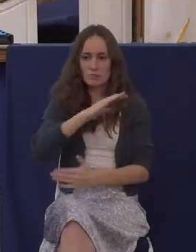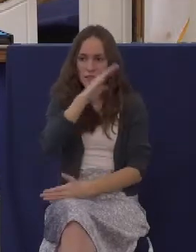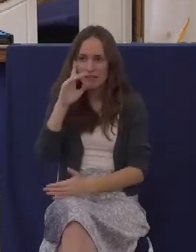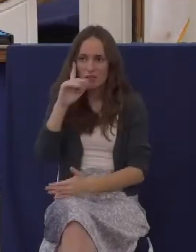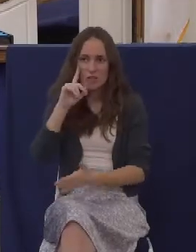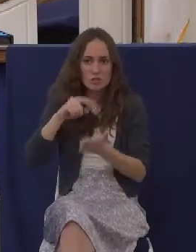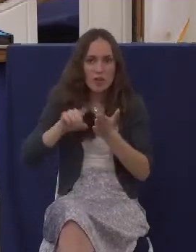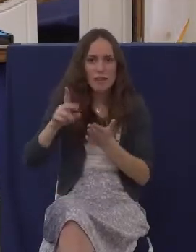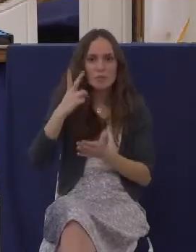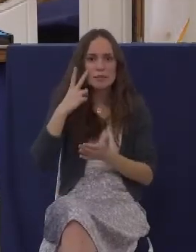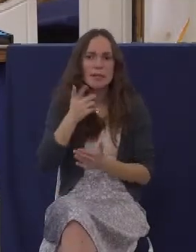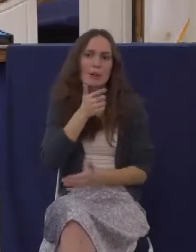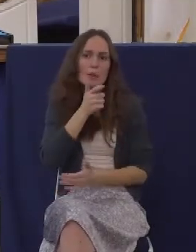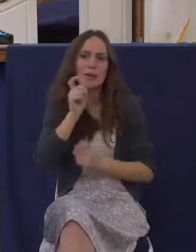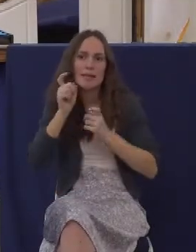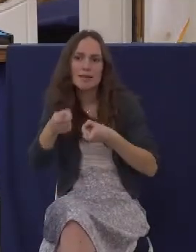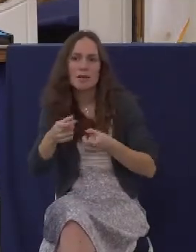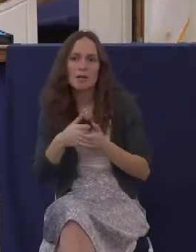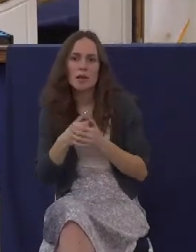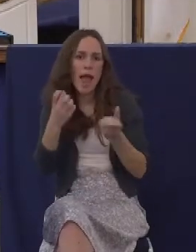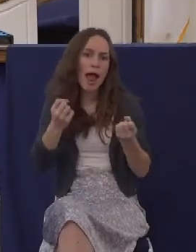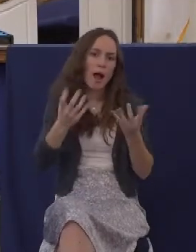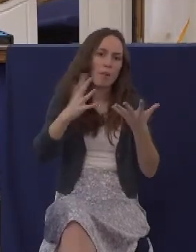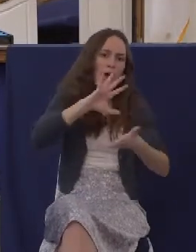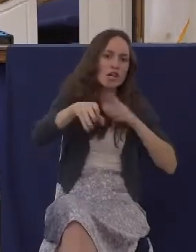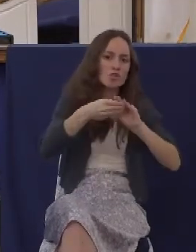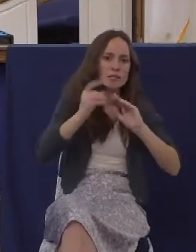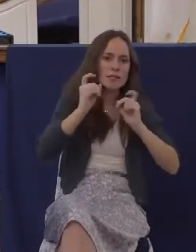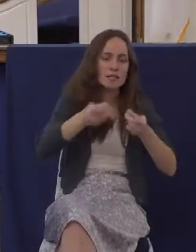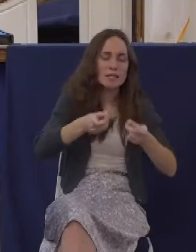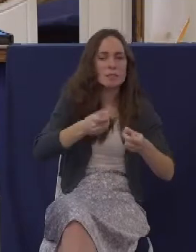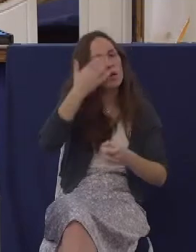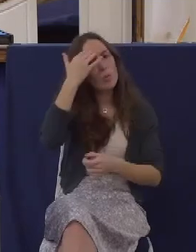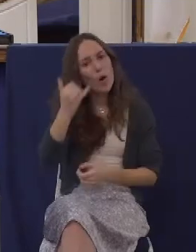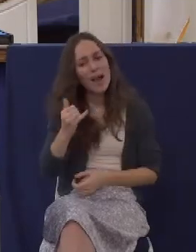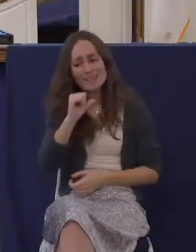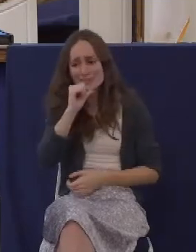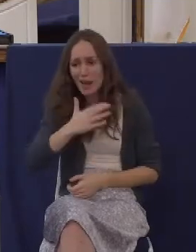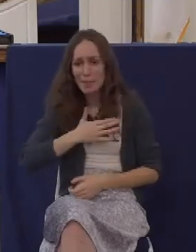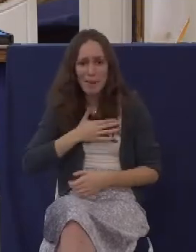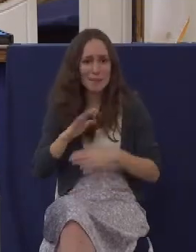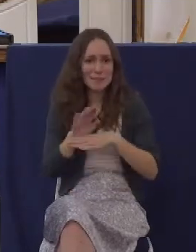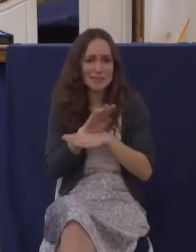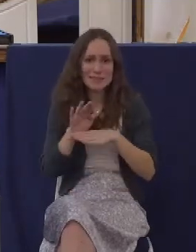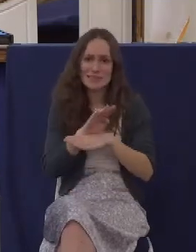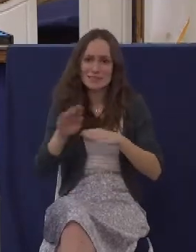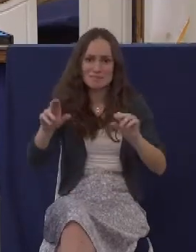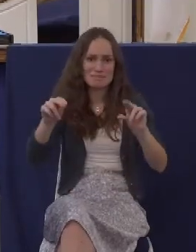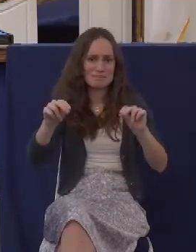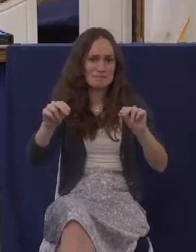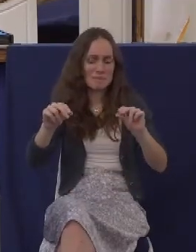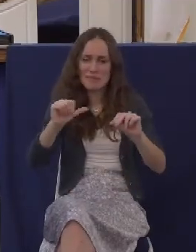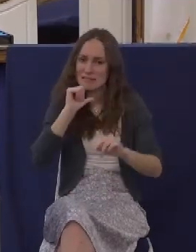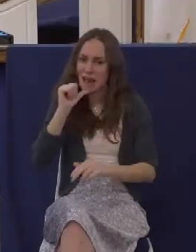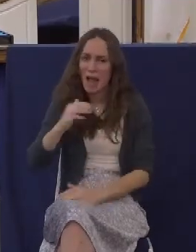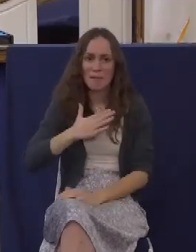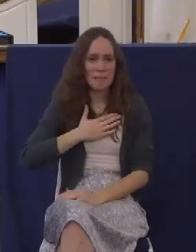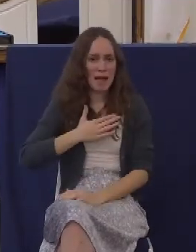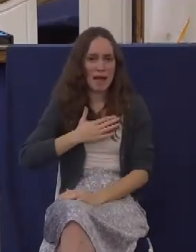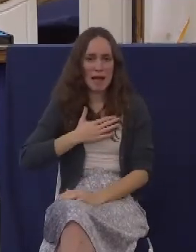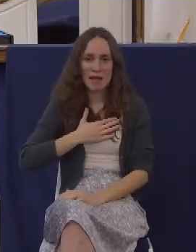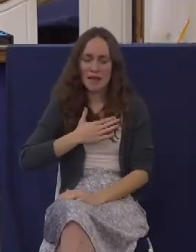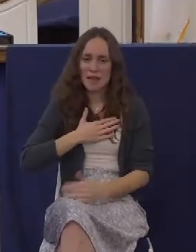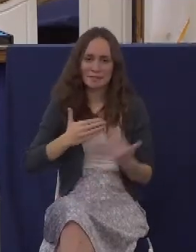I've not done that in any churches I've ever pastored. You know why? It's none of my business. And I don't want people coming to me thinking I'm treating people